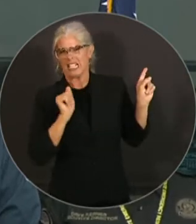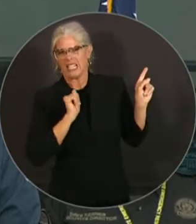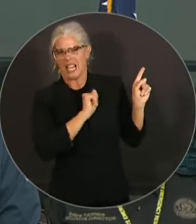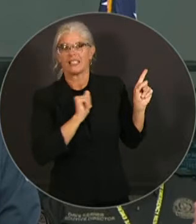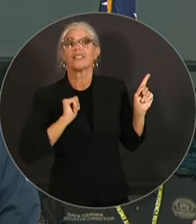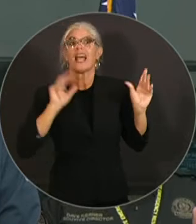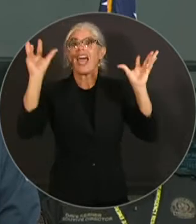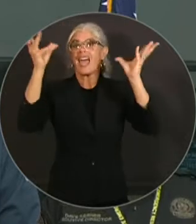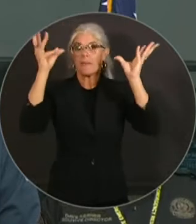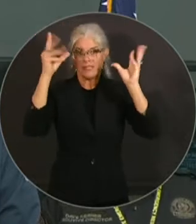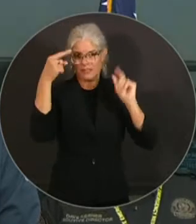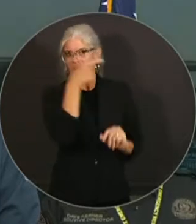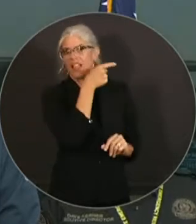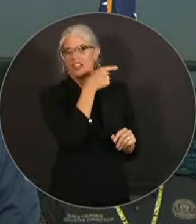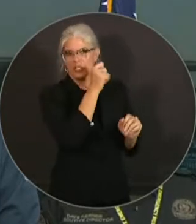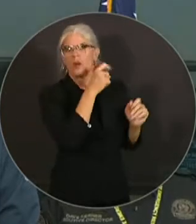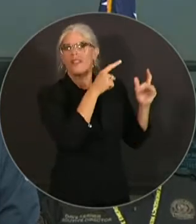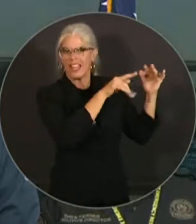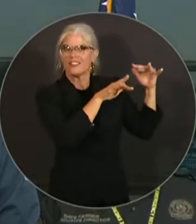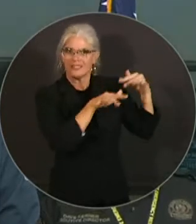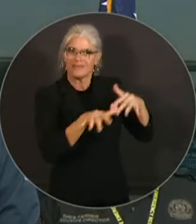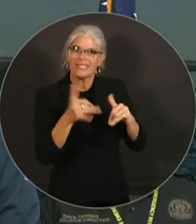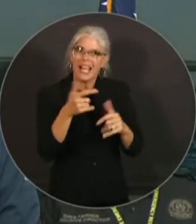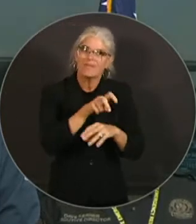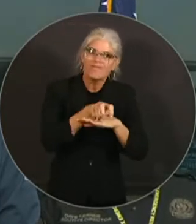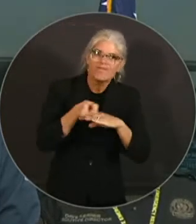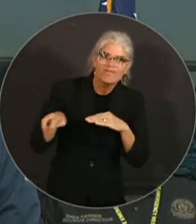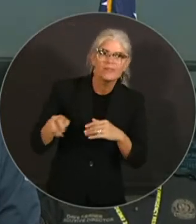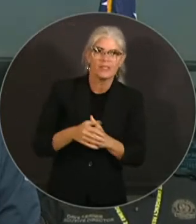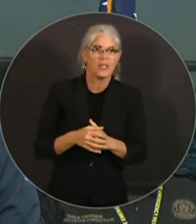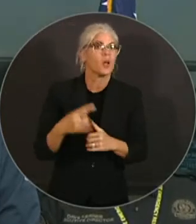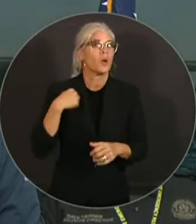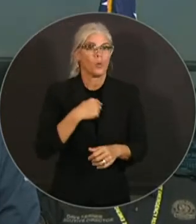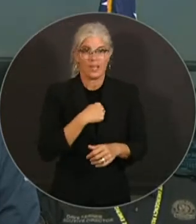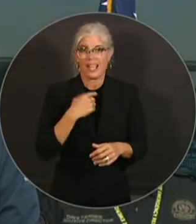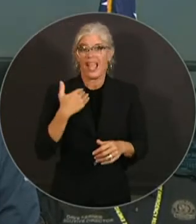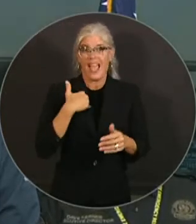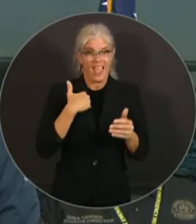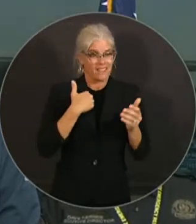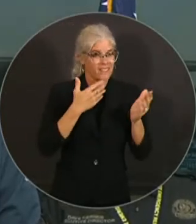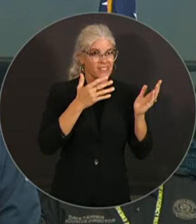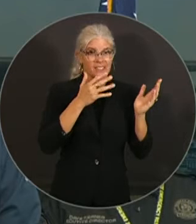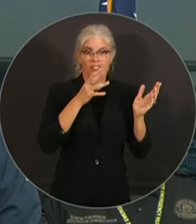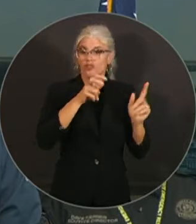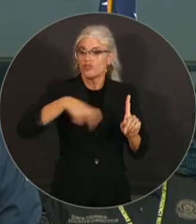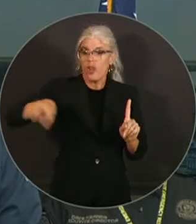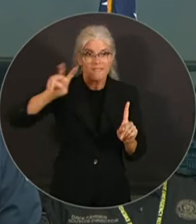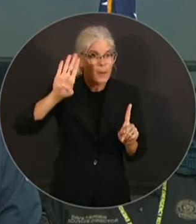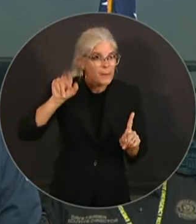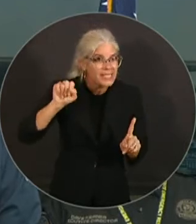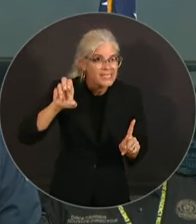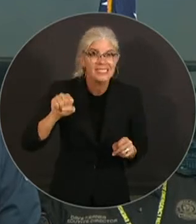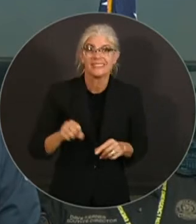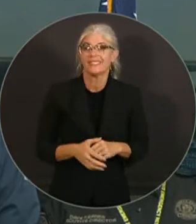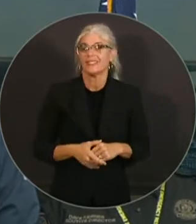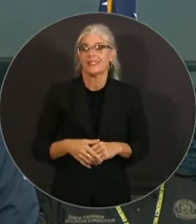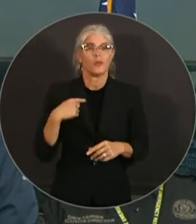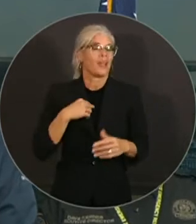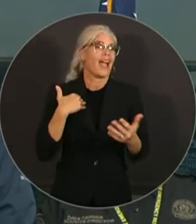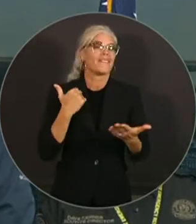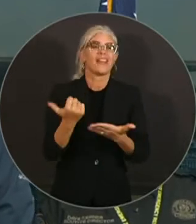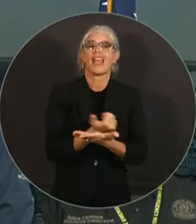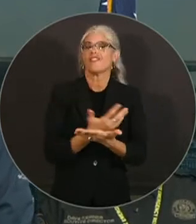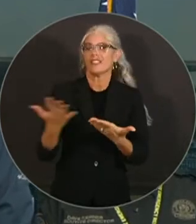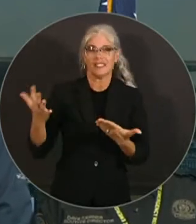but if they can sit in a bus seat, we're getting travel buses and things like that. So we've got everything. It is